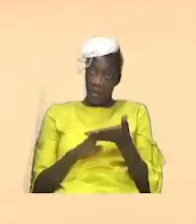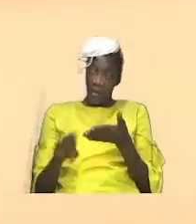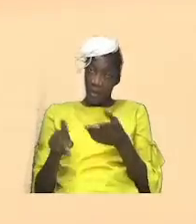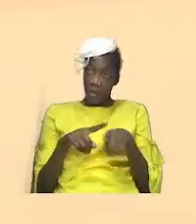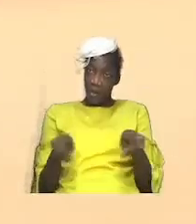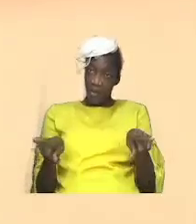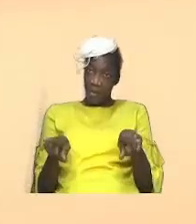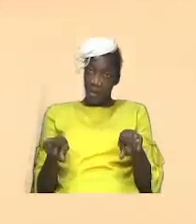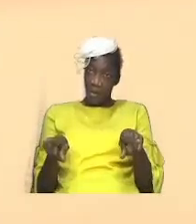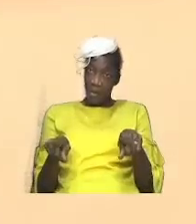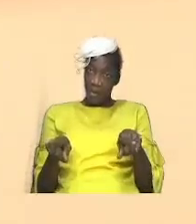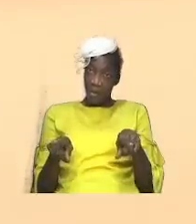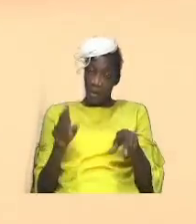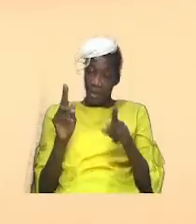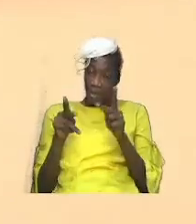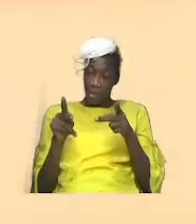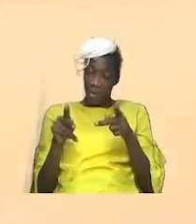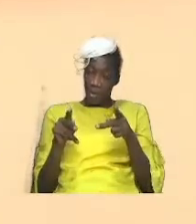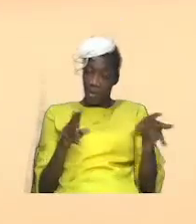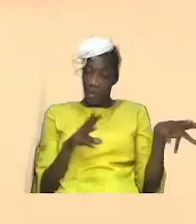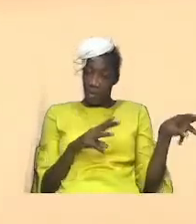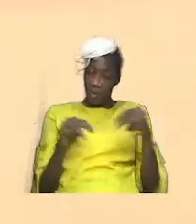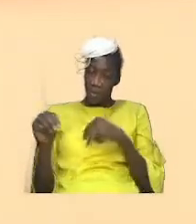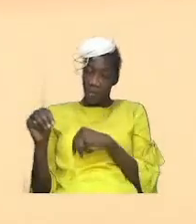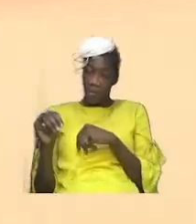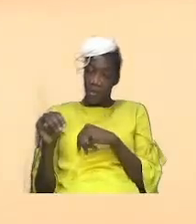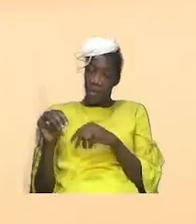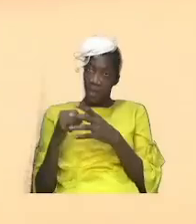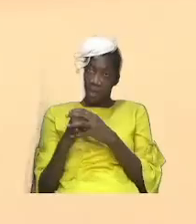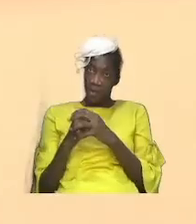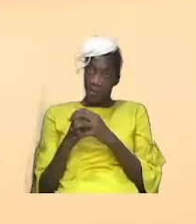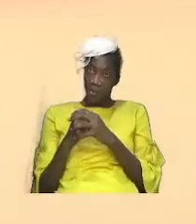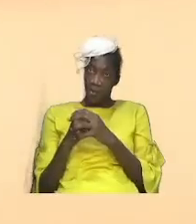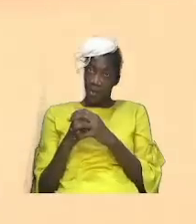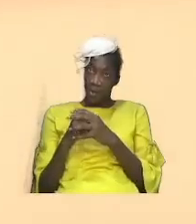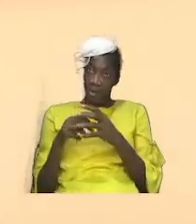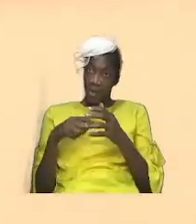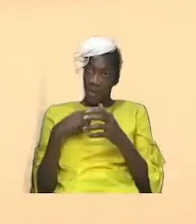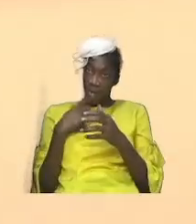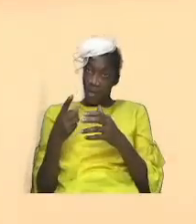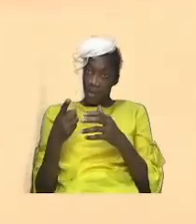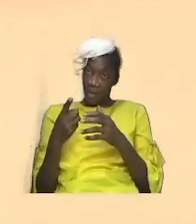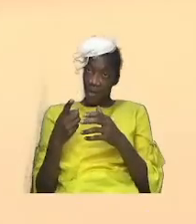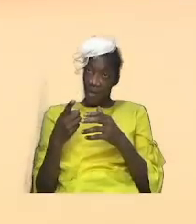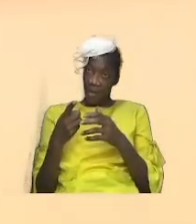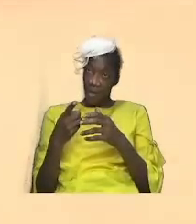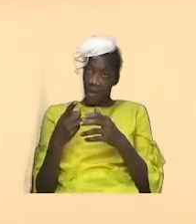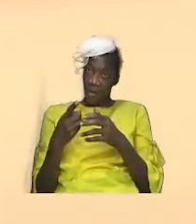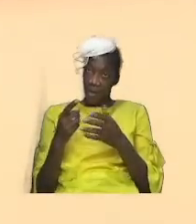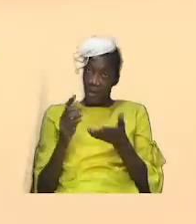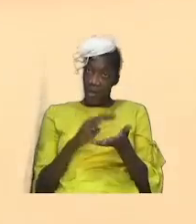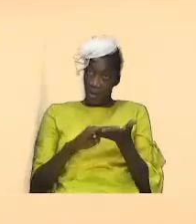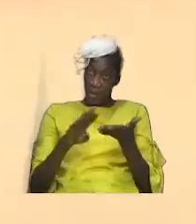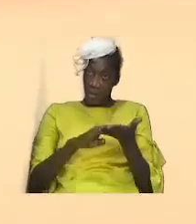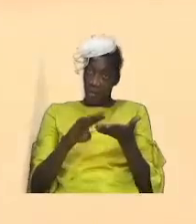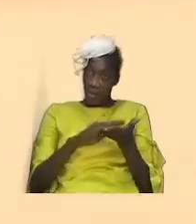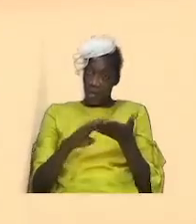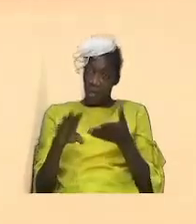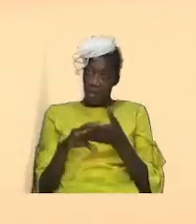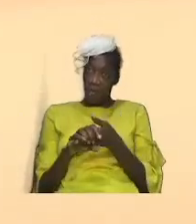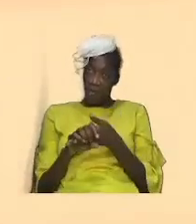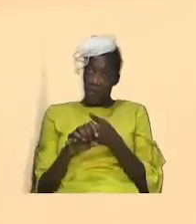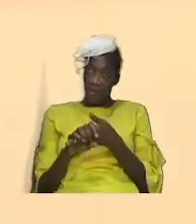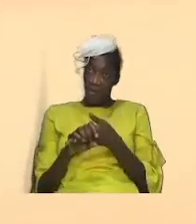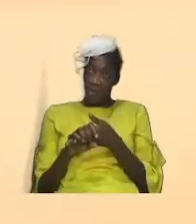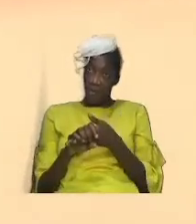folks that God, some of them are backslide because of some people. God, if you go to him for forgiveness, he's going to forgive you. And yes, he